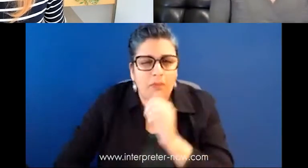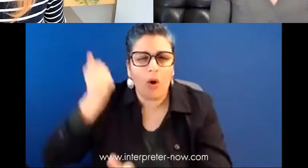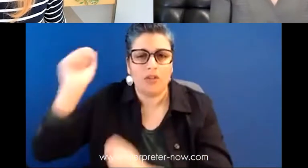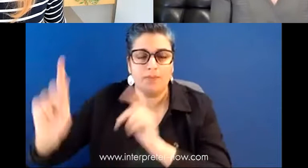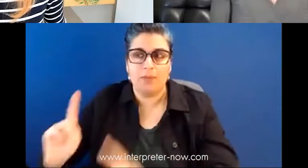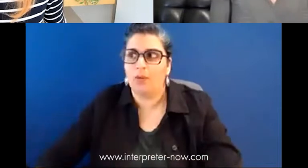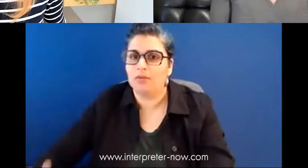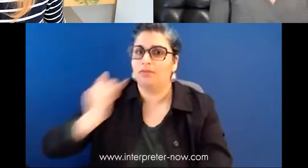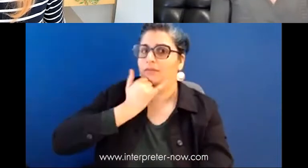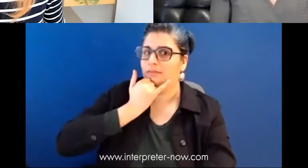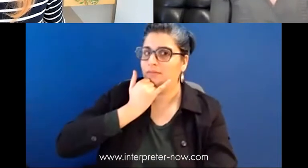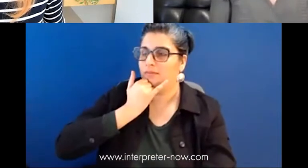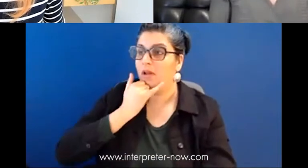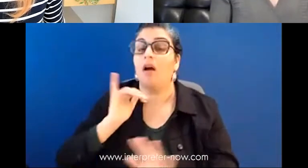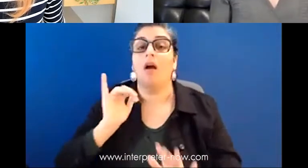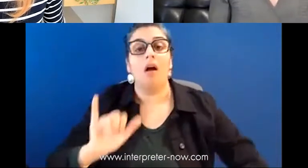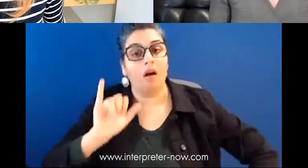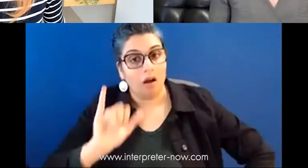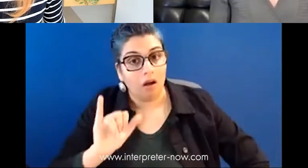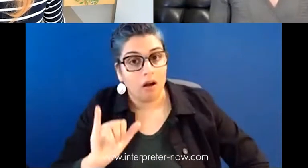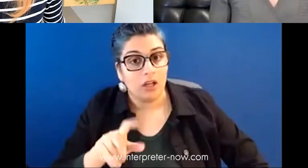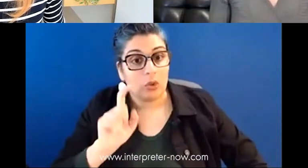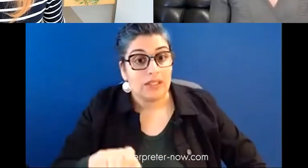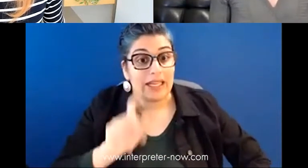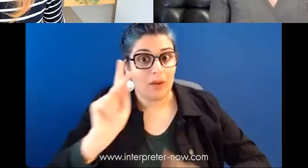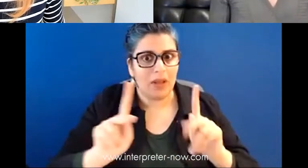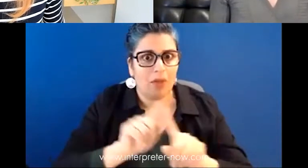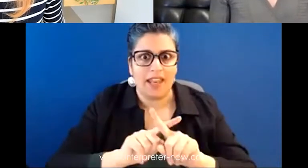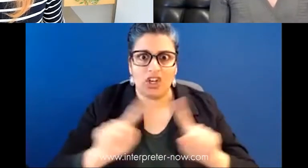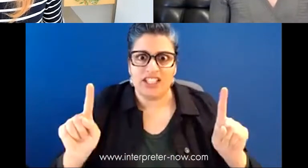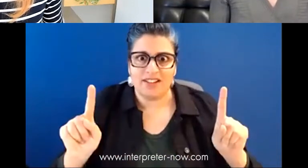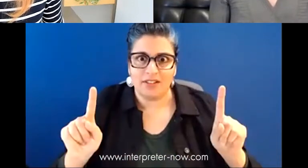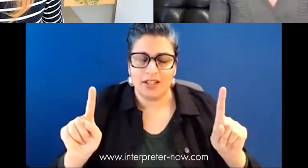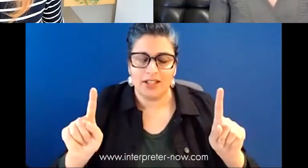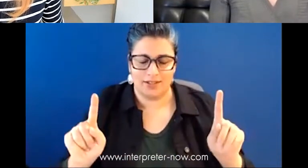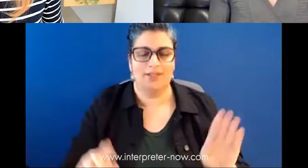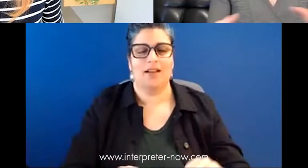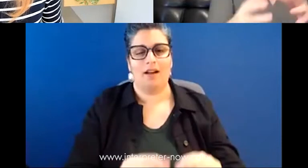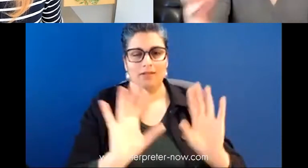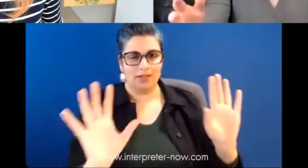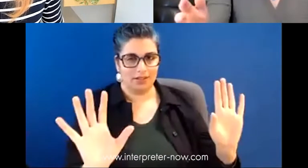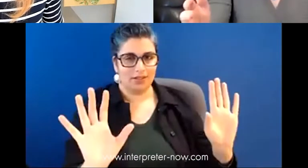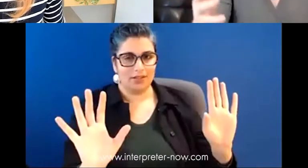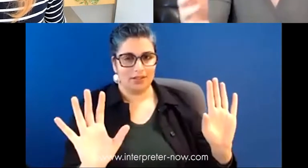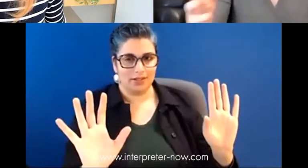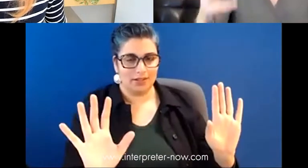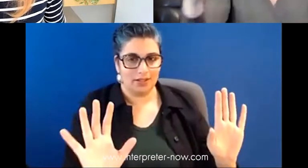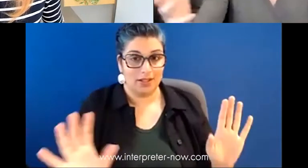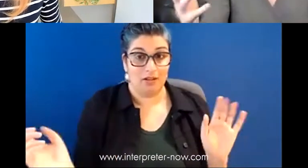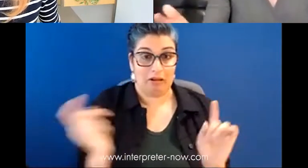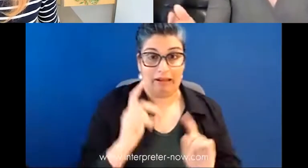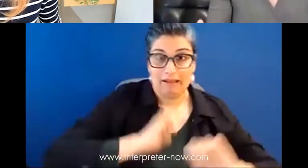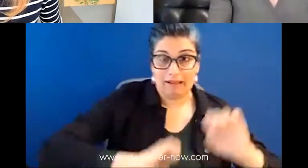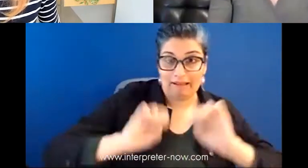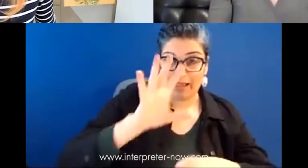wow, suddenly the idea that you need people that are different becomes transparent. And back to that experiment involving